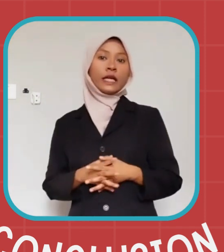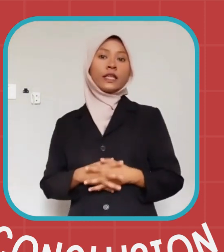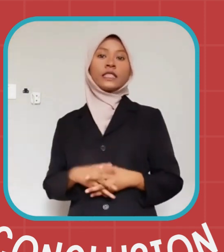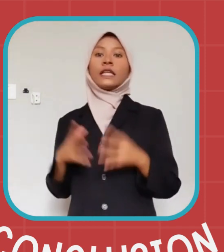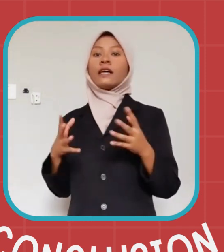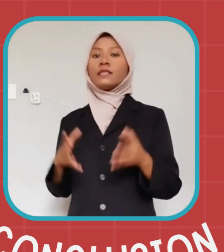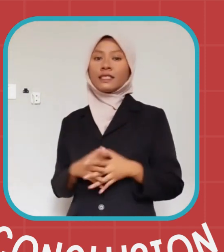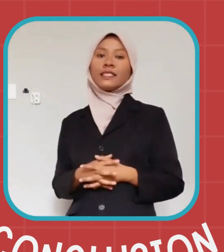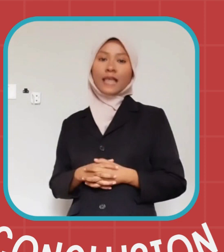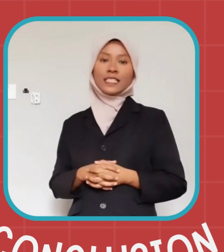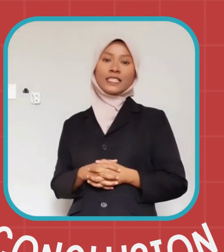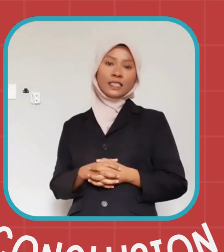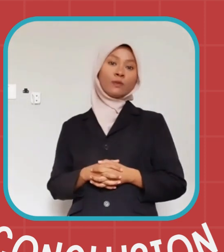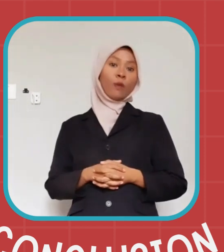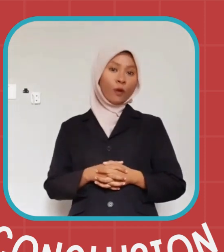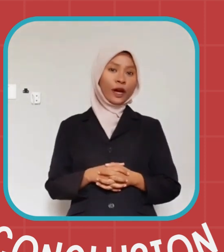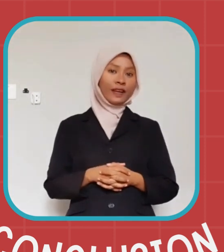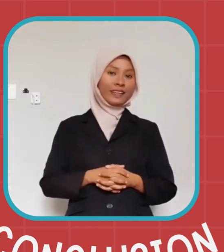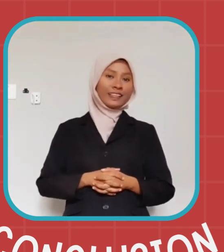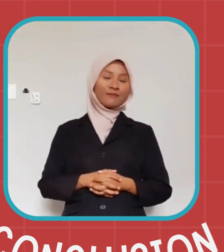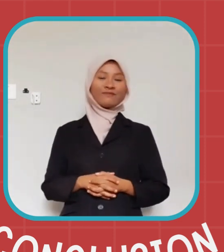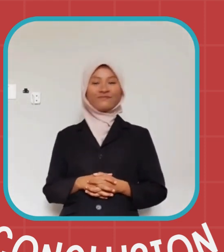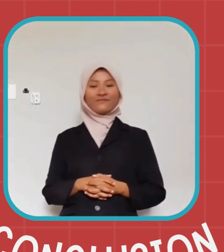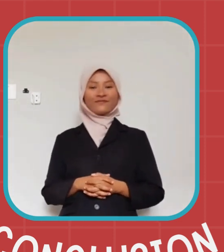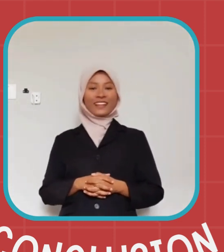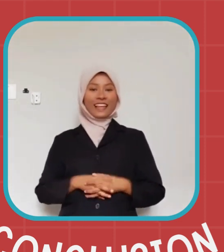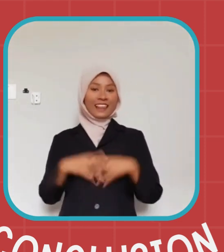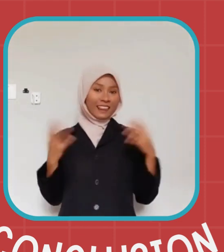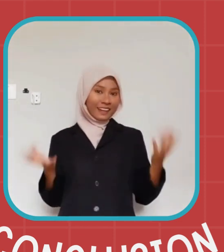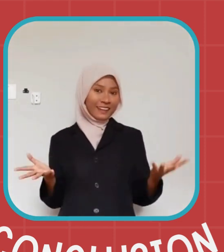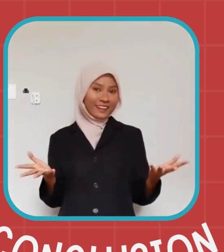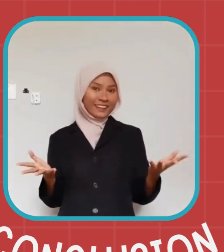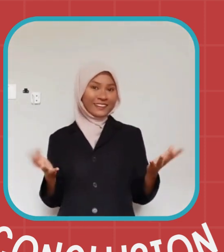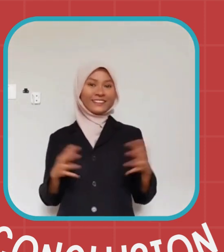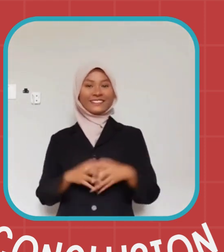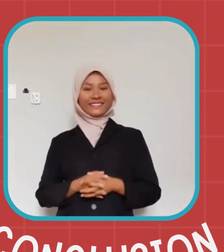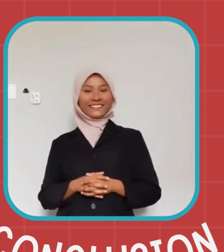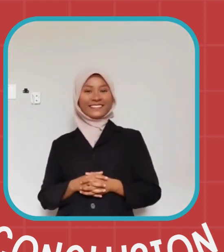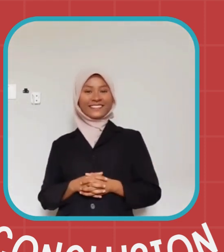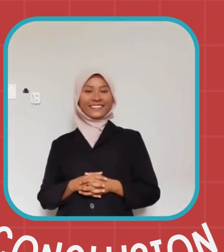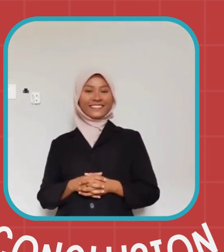through failures that success is born. Thank you.